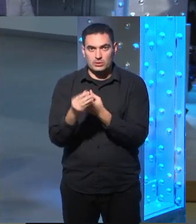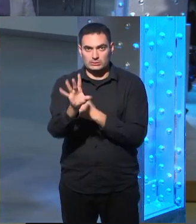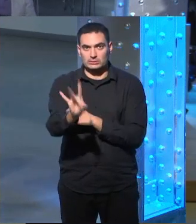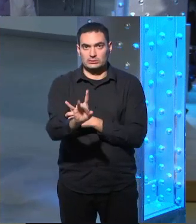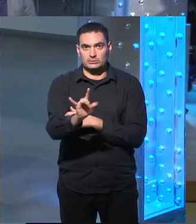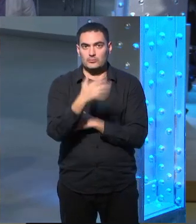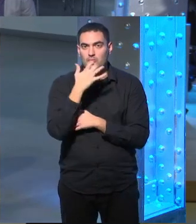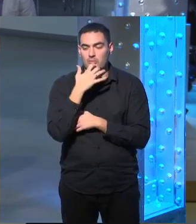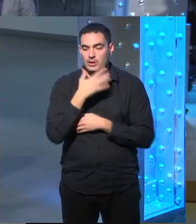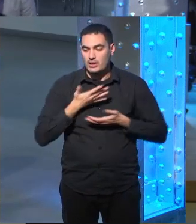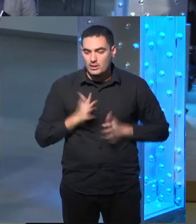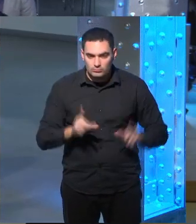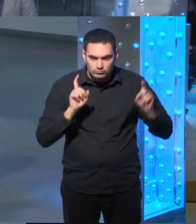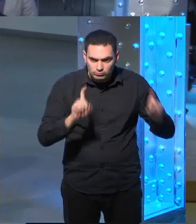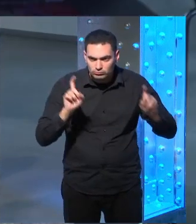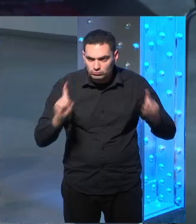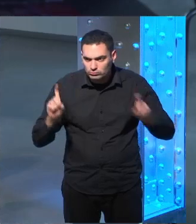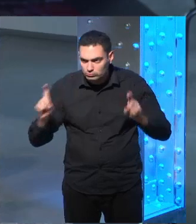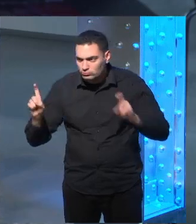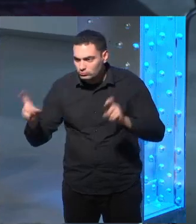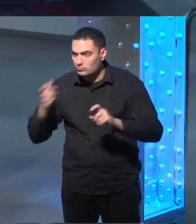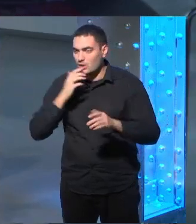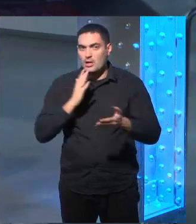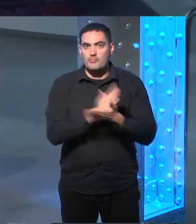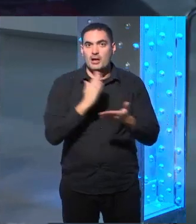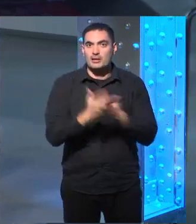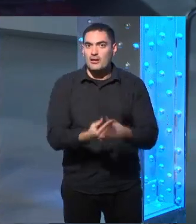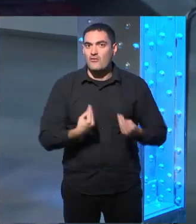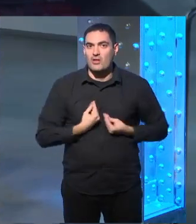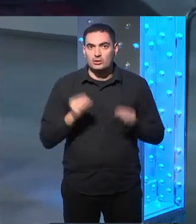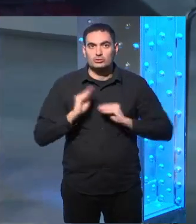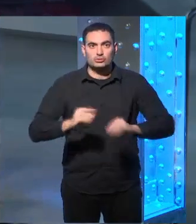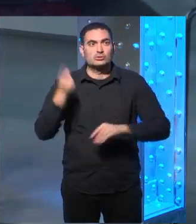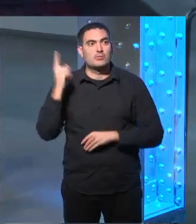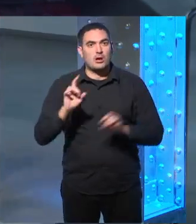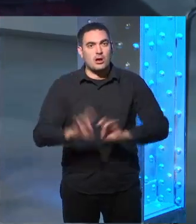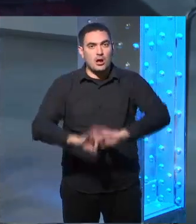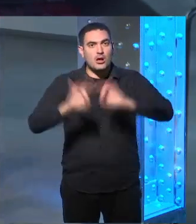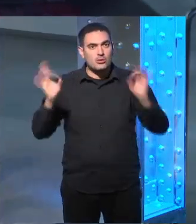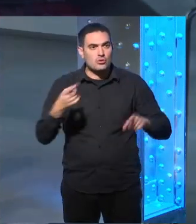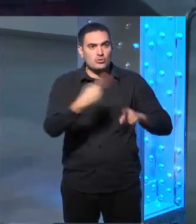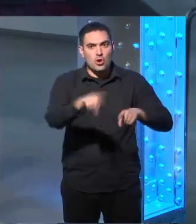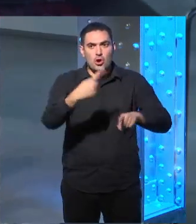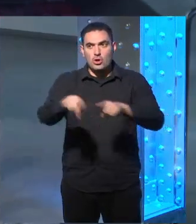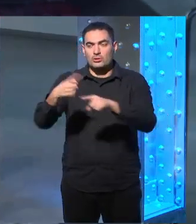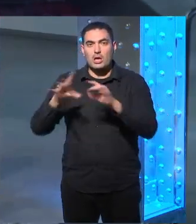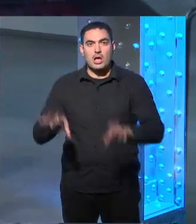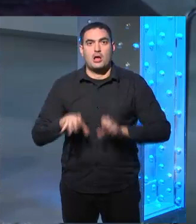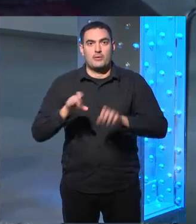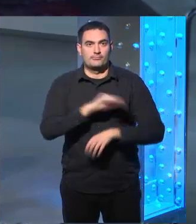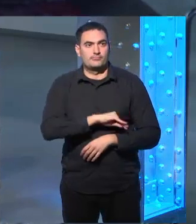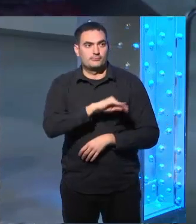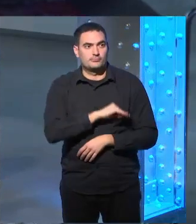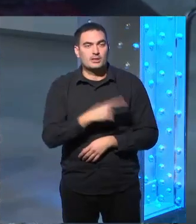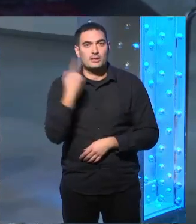take room. We have the opportunity of raising our children and educating them for